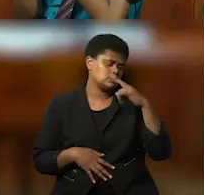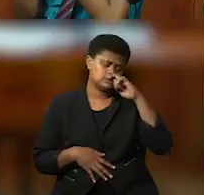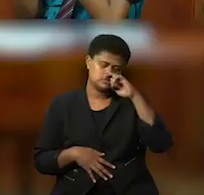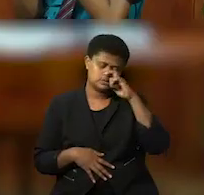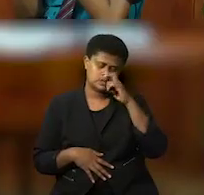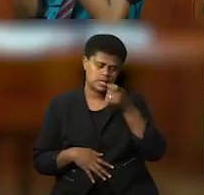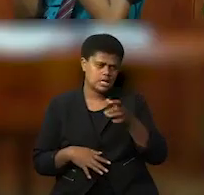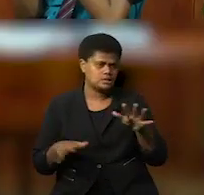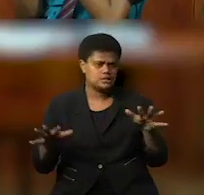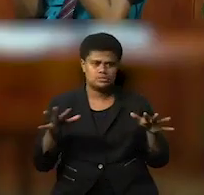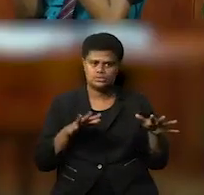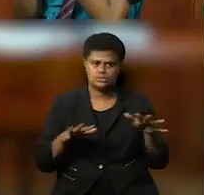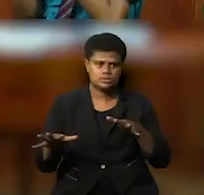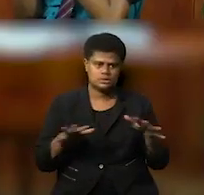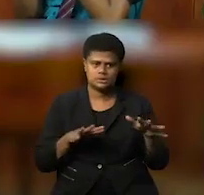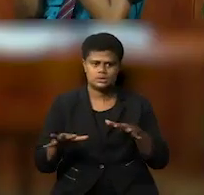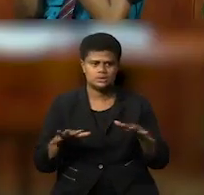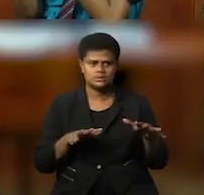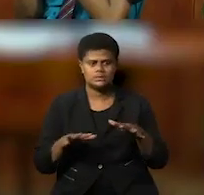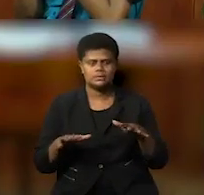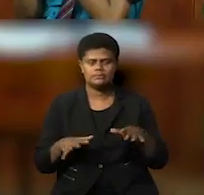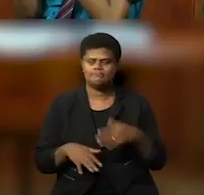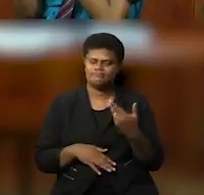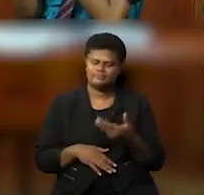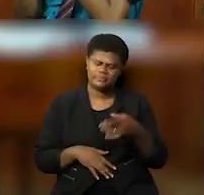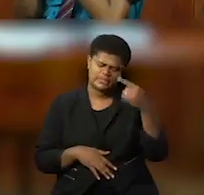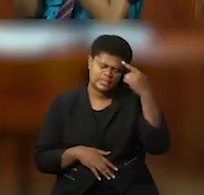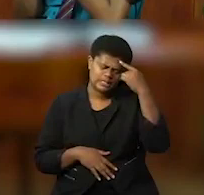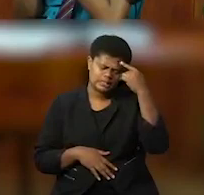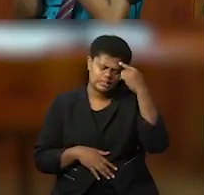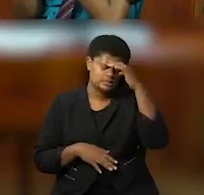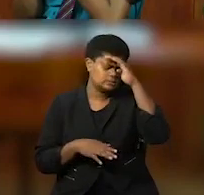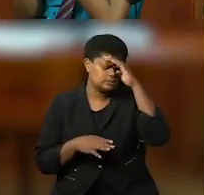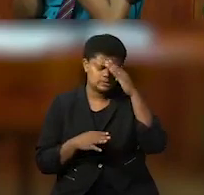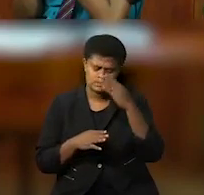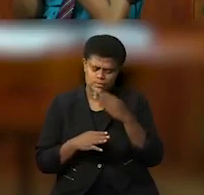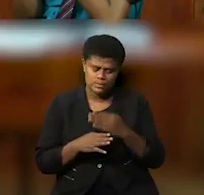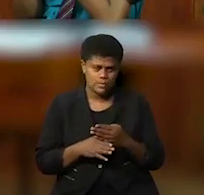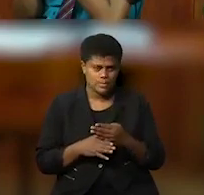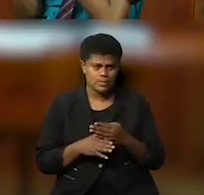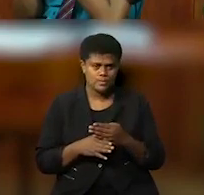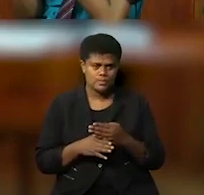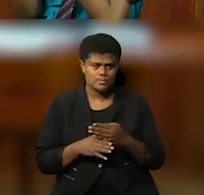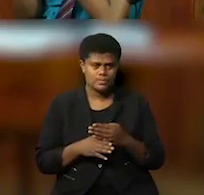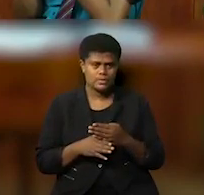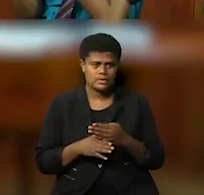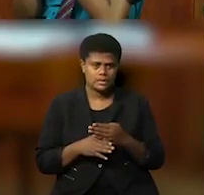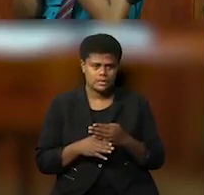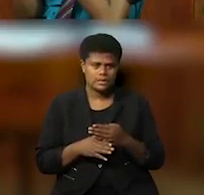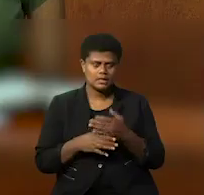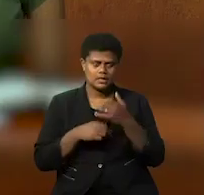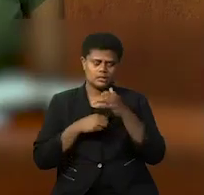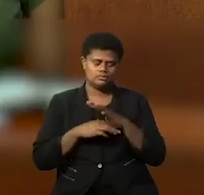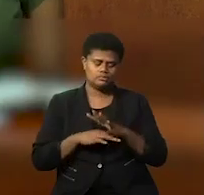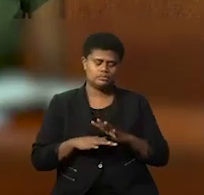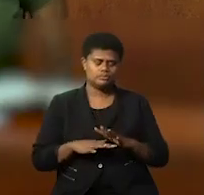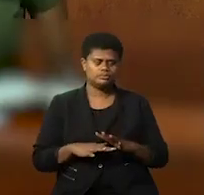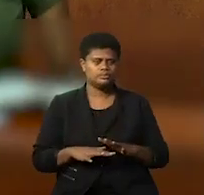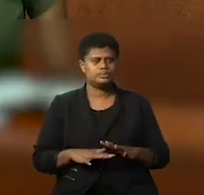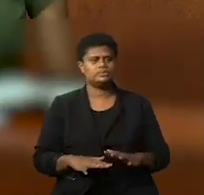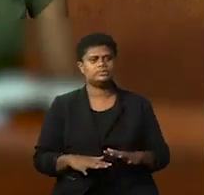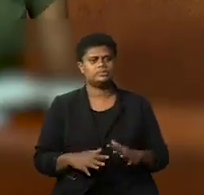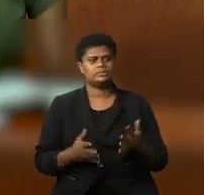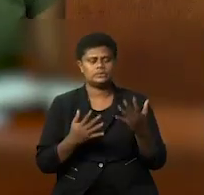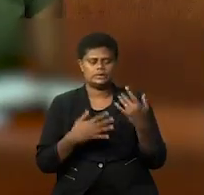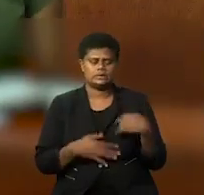it's hope. Mm-hmm. Honestly, it's assurance and it is unshaken. You know, if I shake my leg, if I,